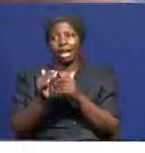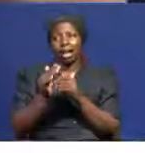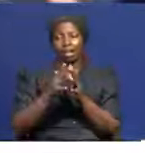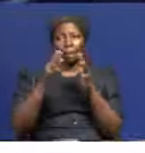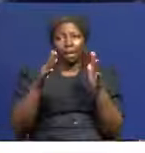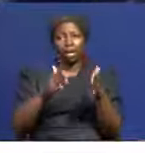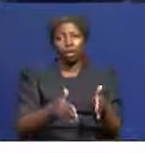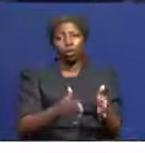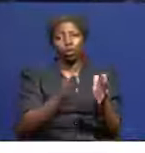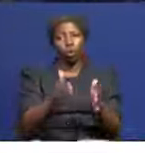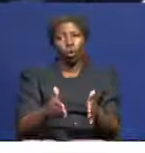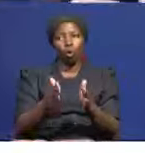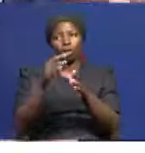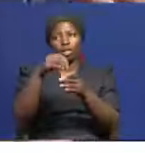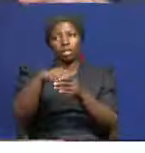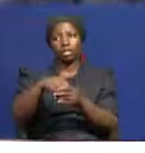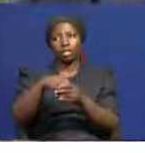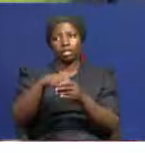constituency.